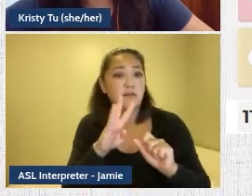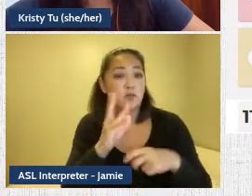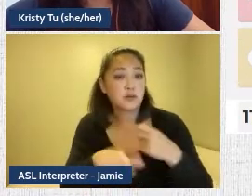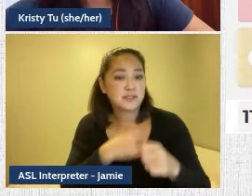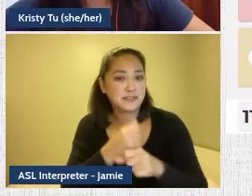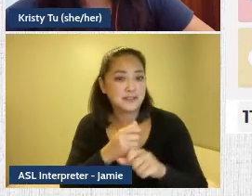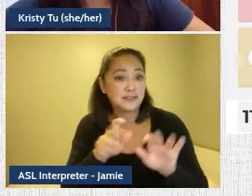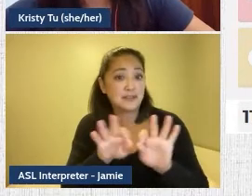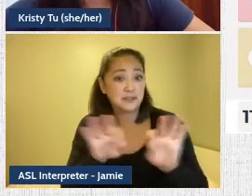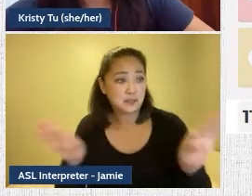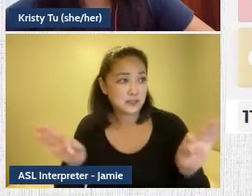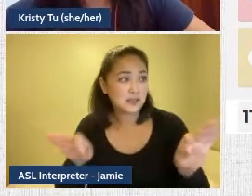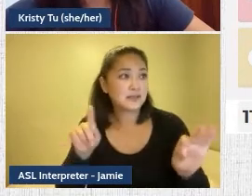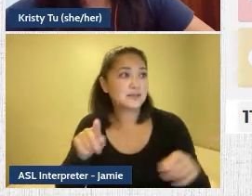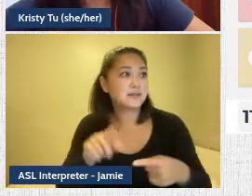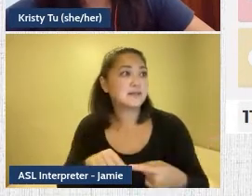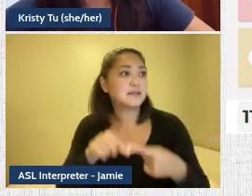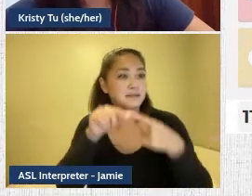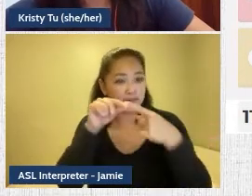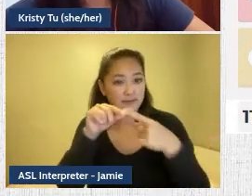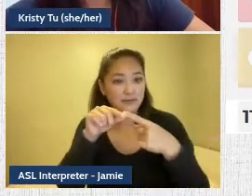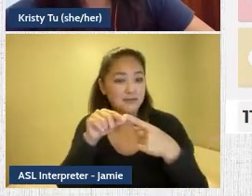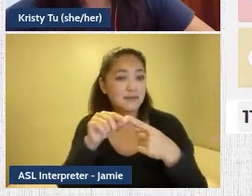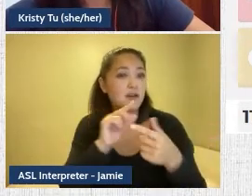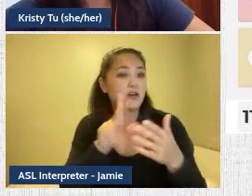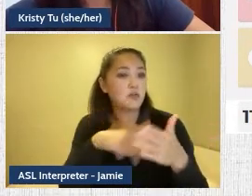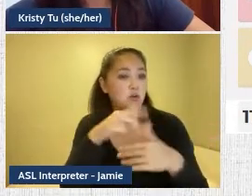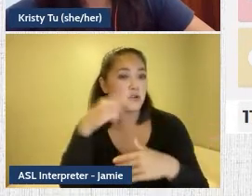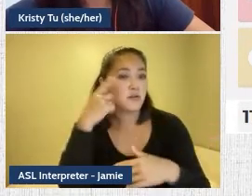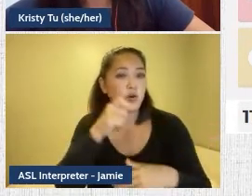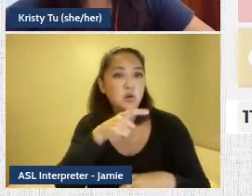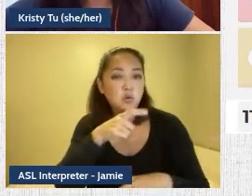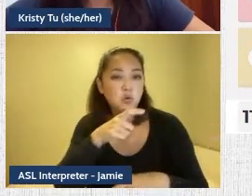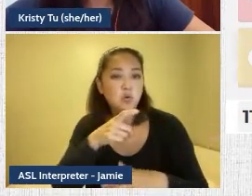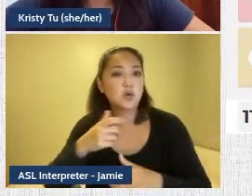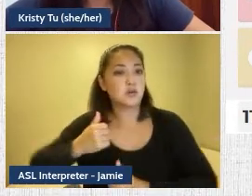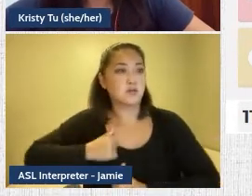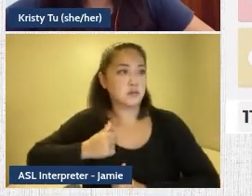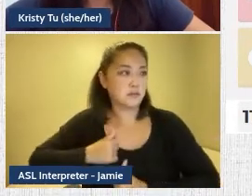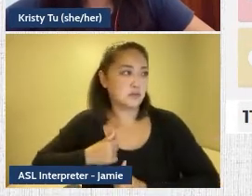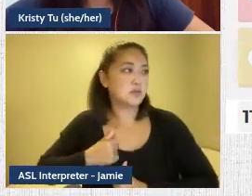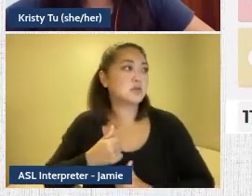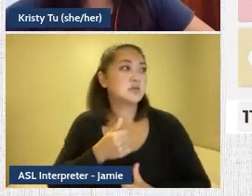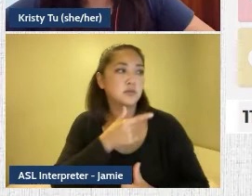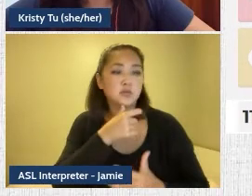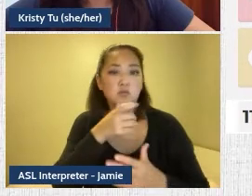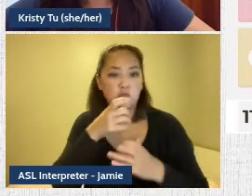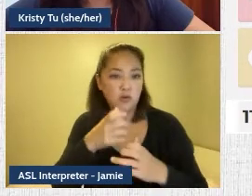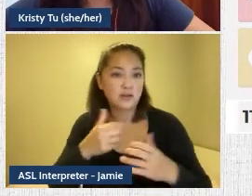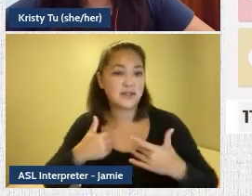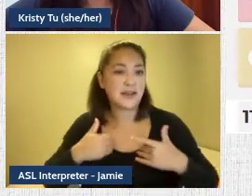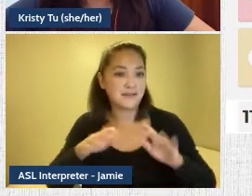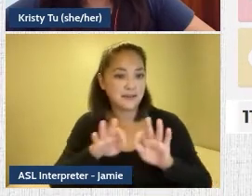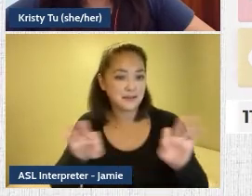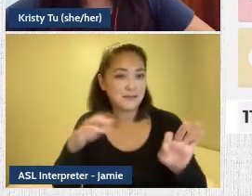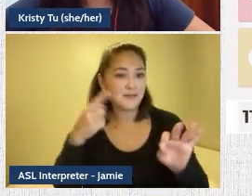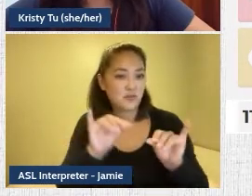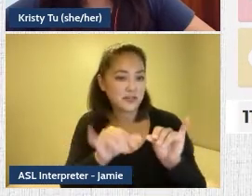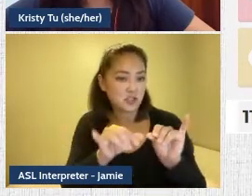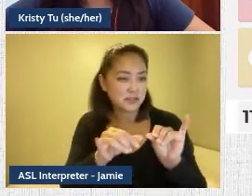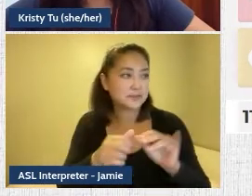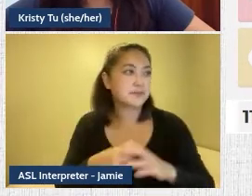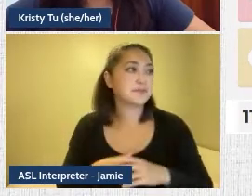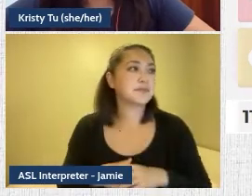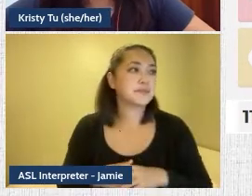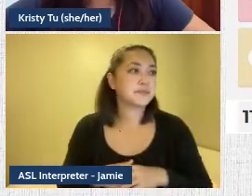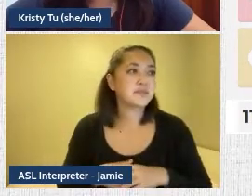the special program was primarily for veterans who were wanting to meet the post-war demand for engineering graduates. So